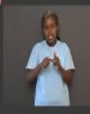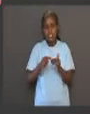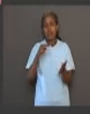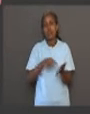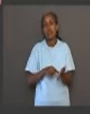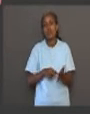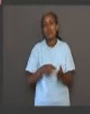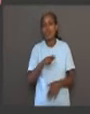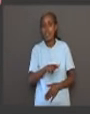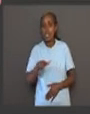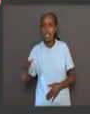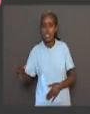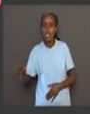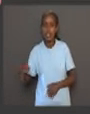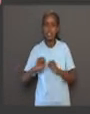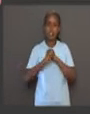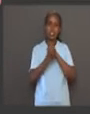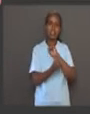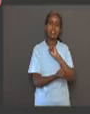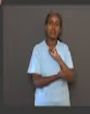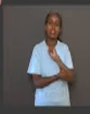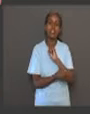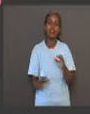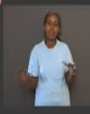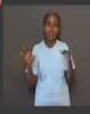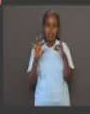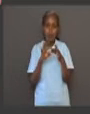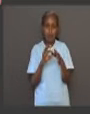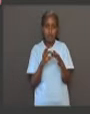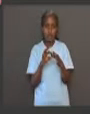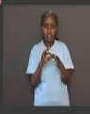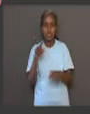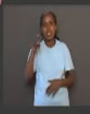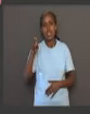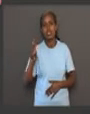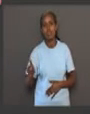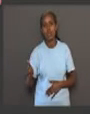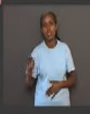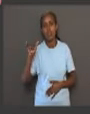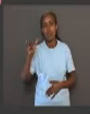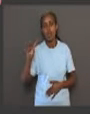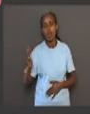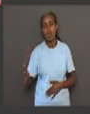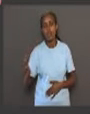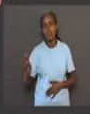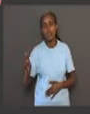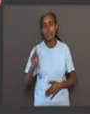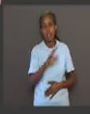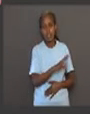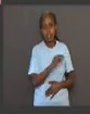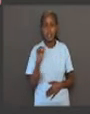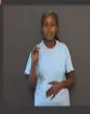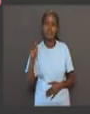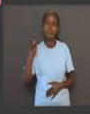a line are established by coordinates x1, y1,